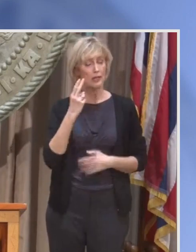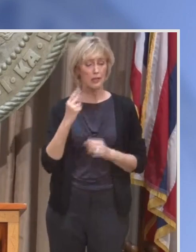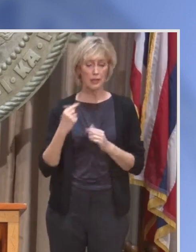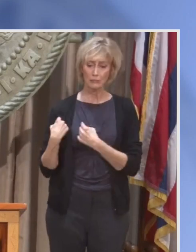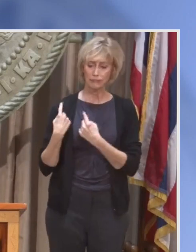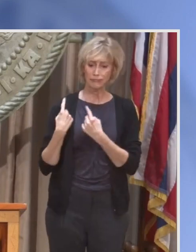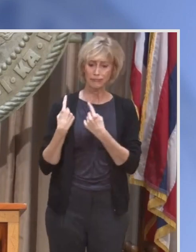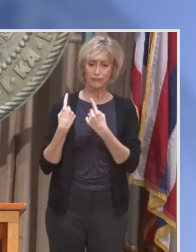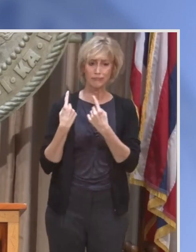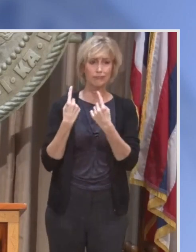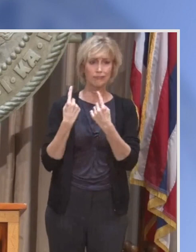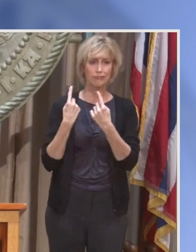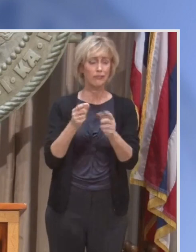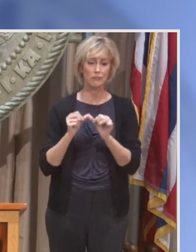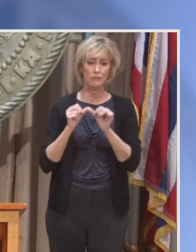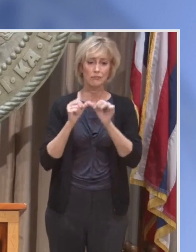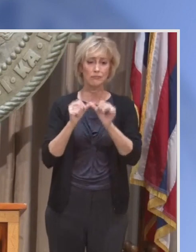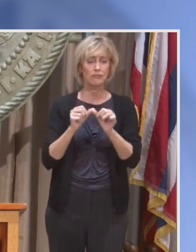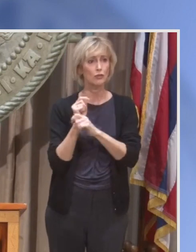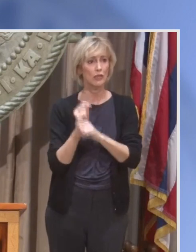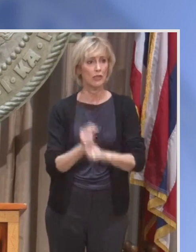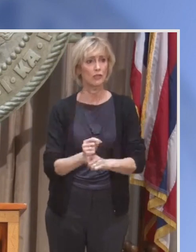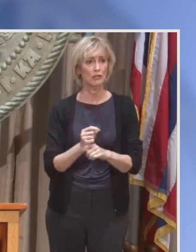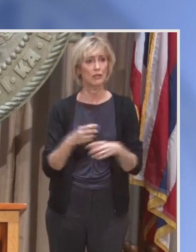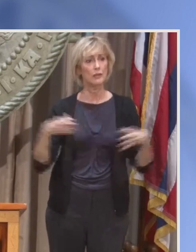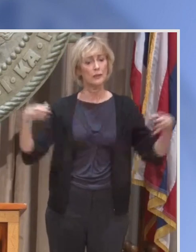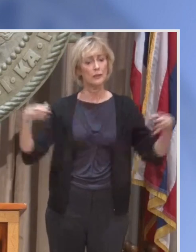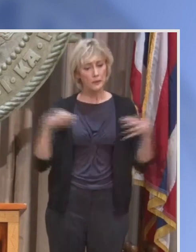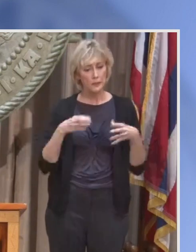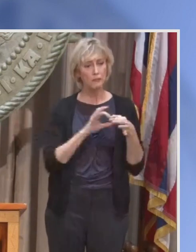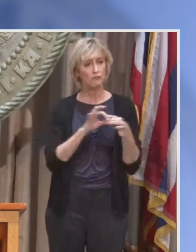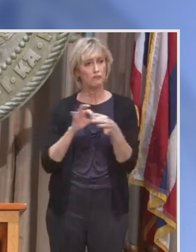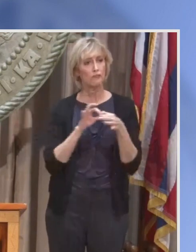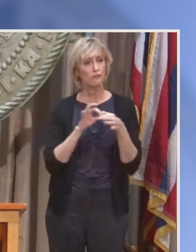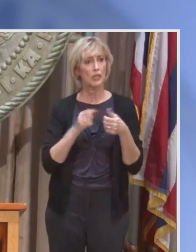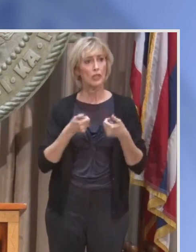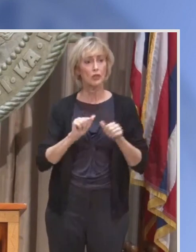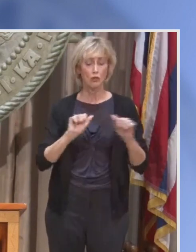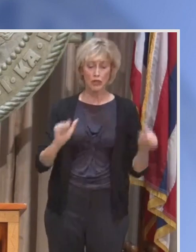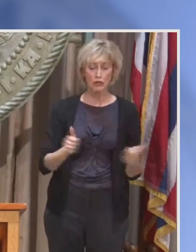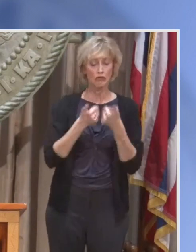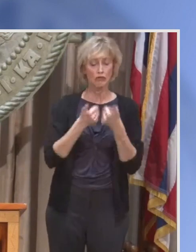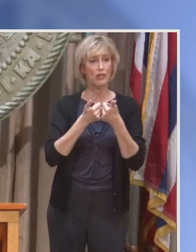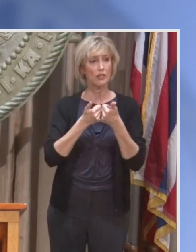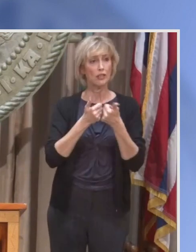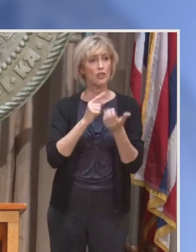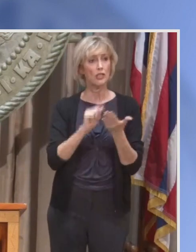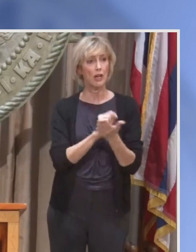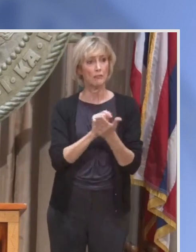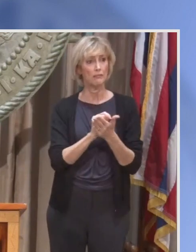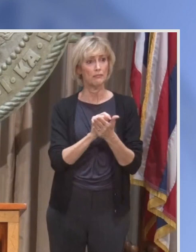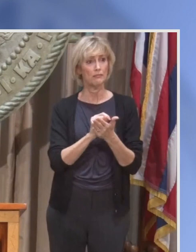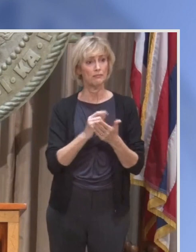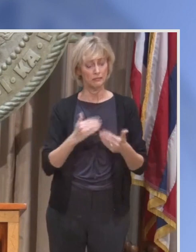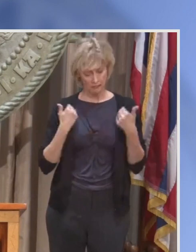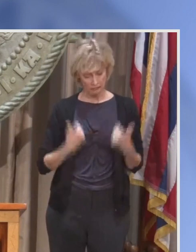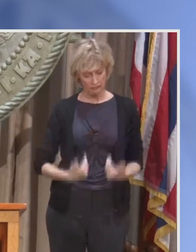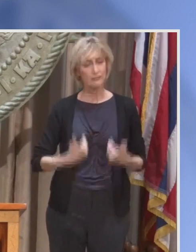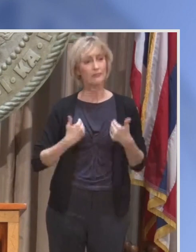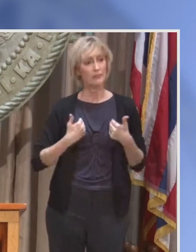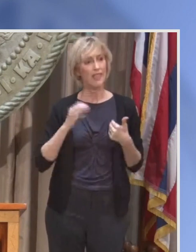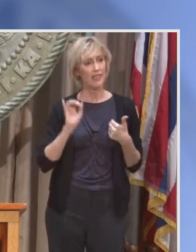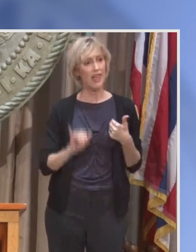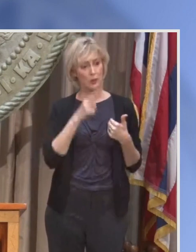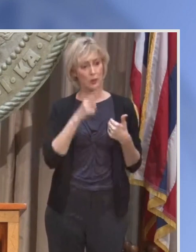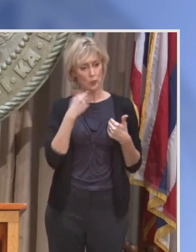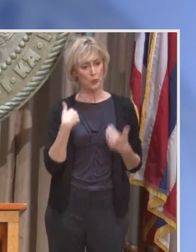long-standing tradition of coming together during challenging times. This is who we are. This is